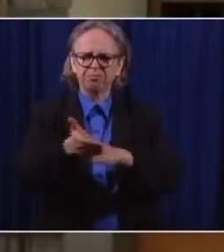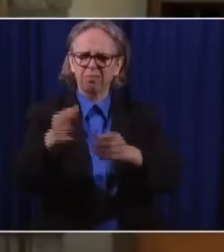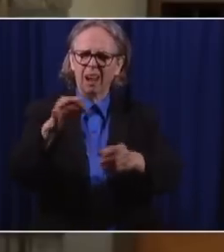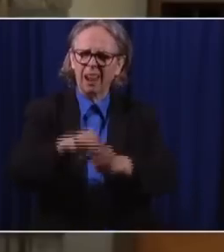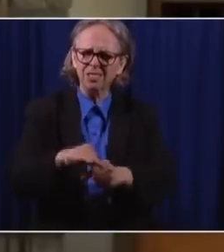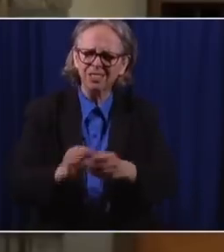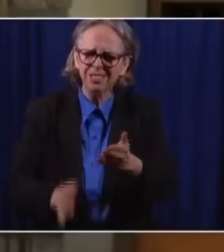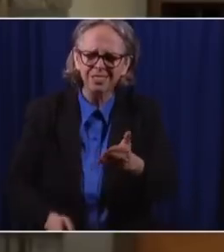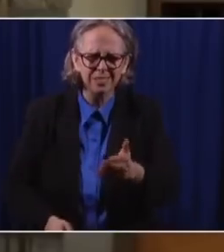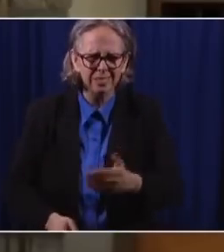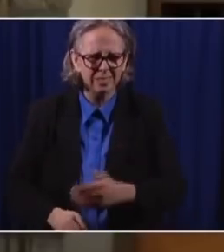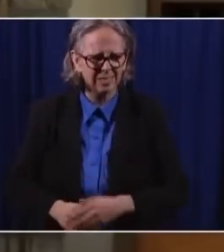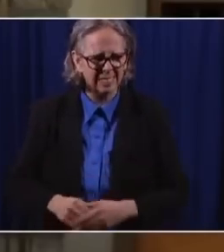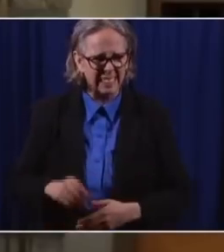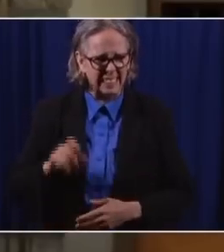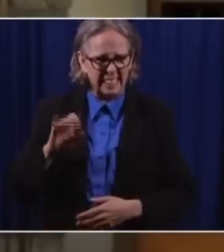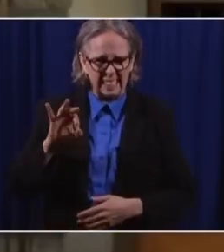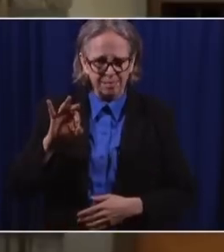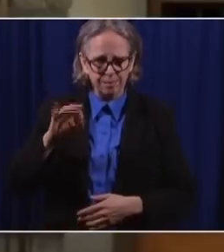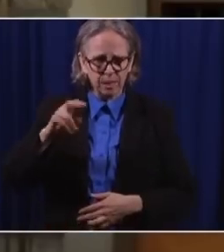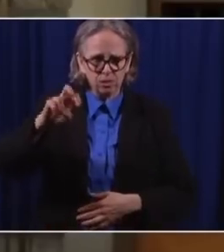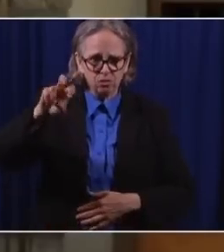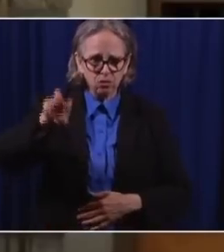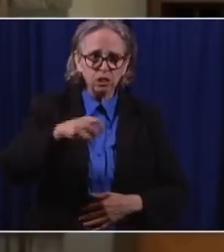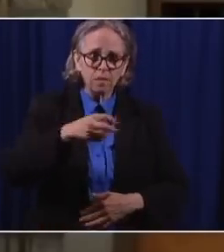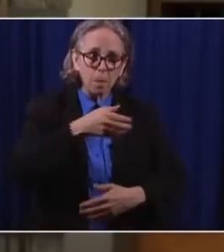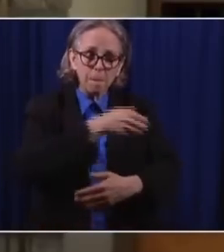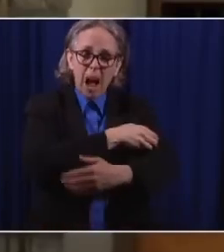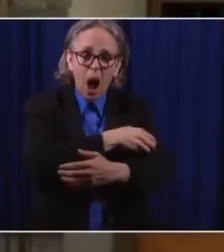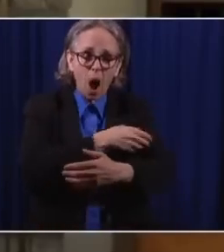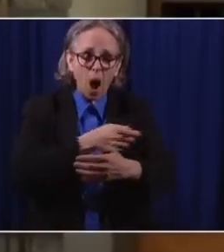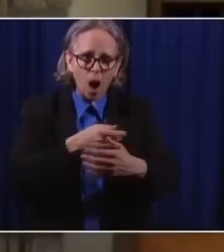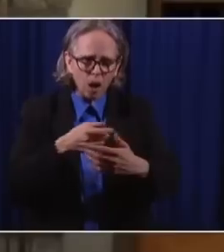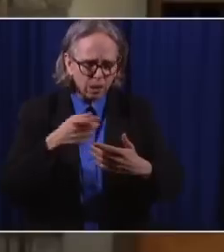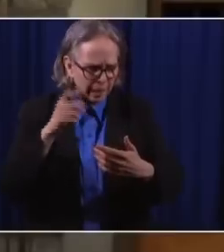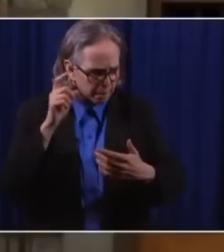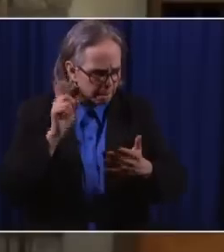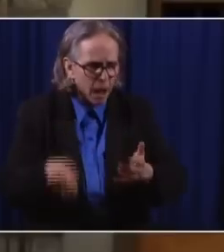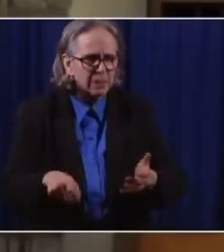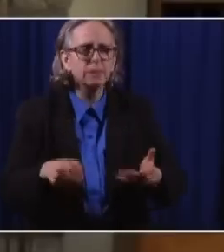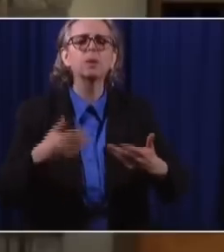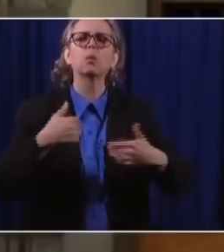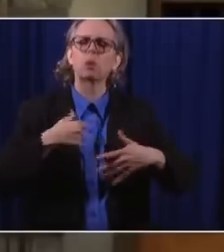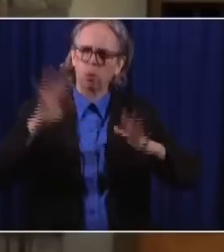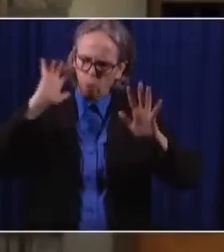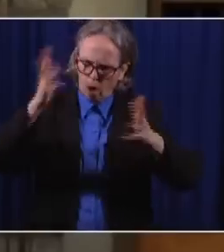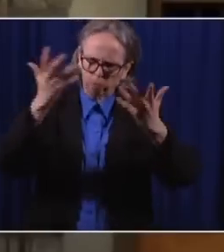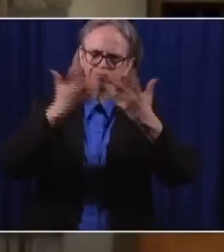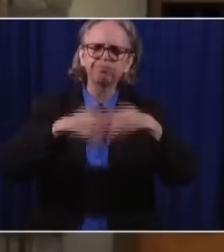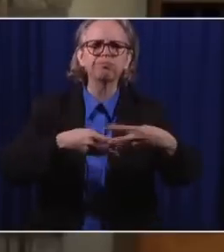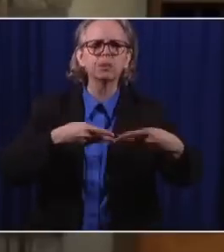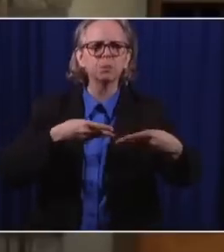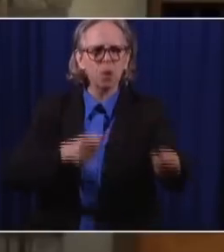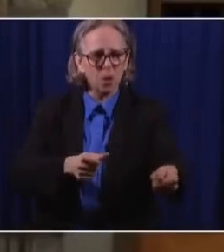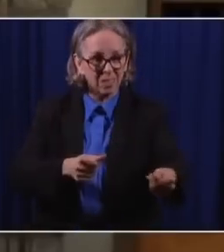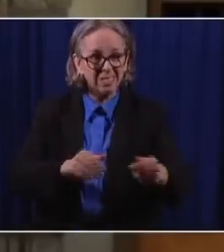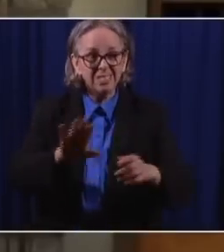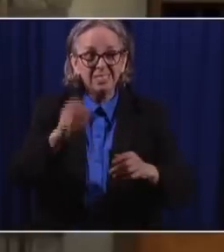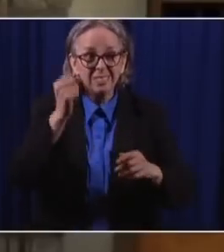power, we do that well. And we have a long tradition of counting all the